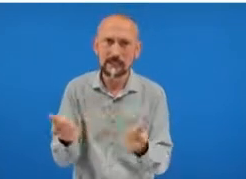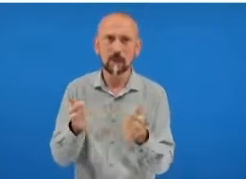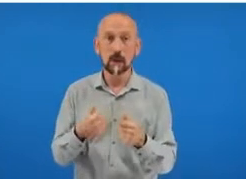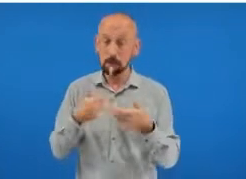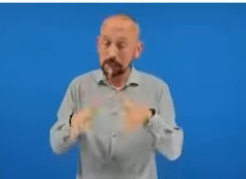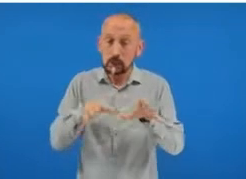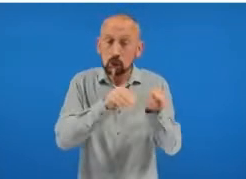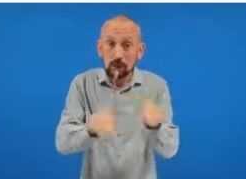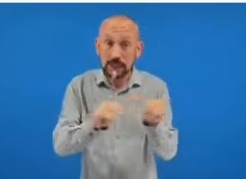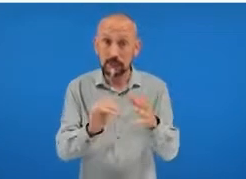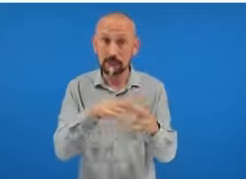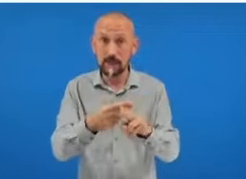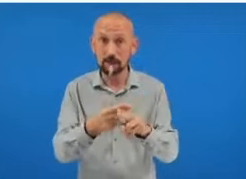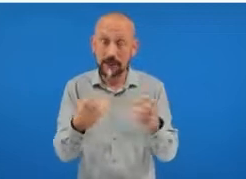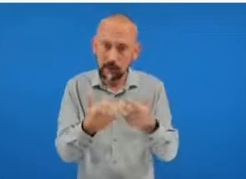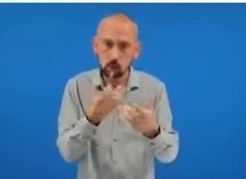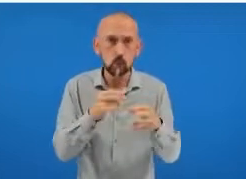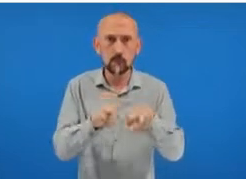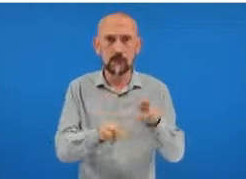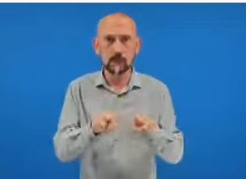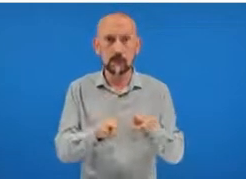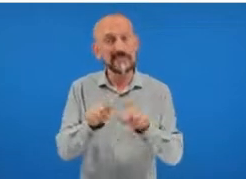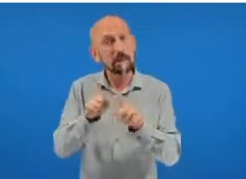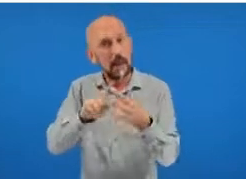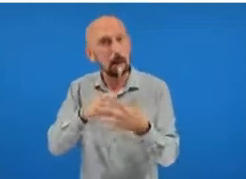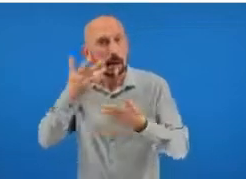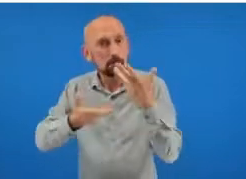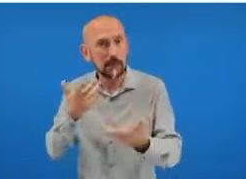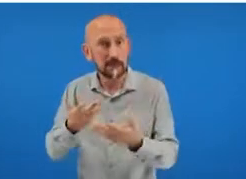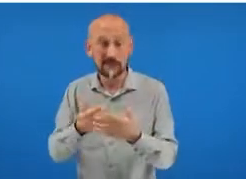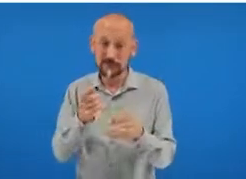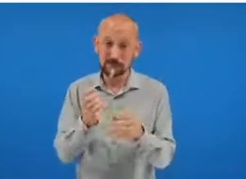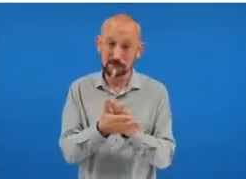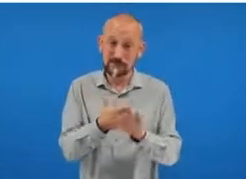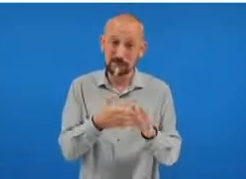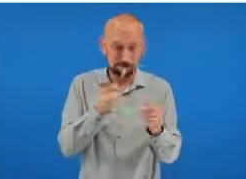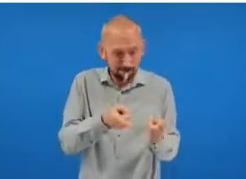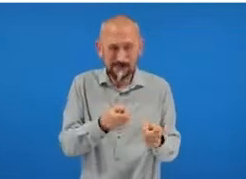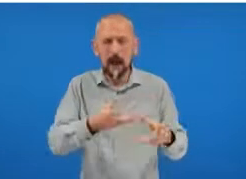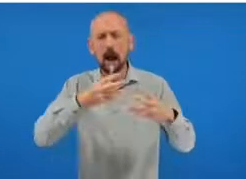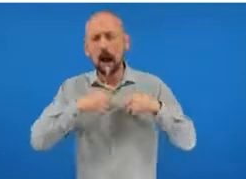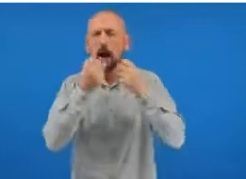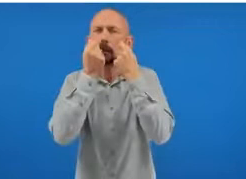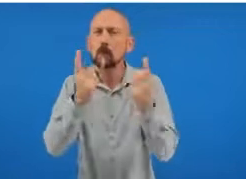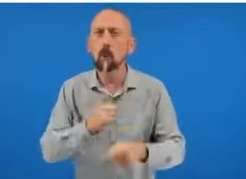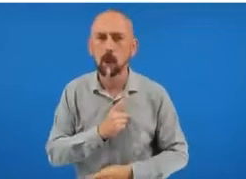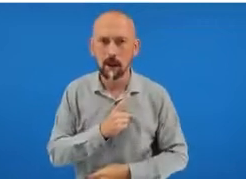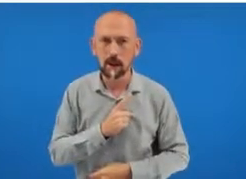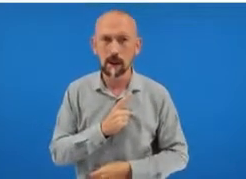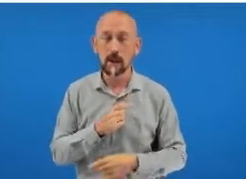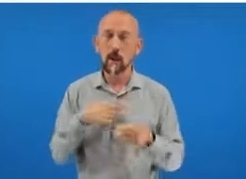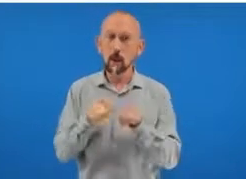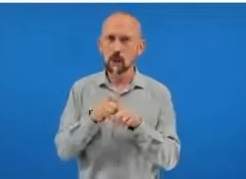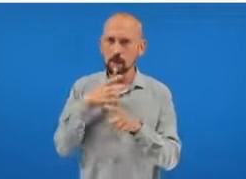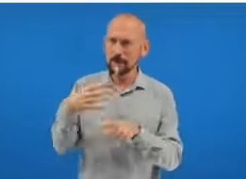demonstrated, so that they had meaning. We invited risk advocates like David to speak at our Sharing Excellence